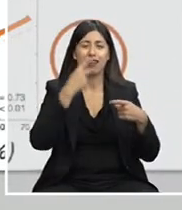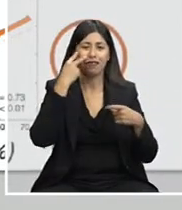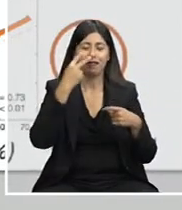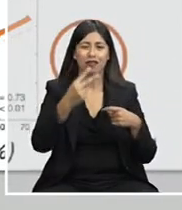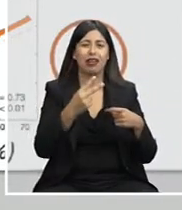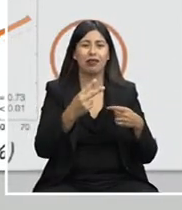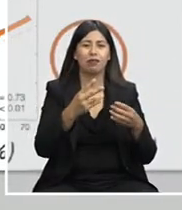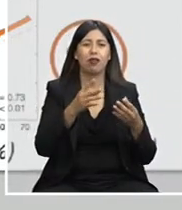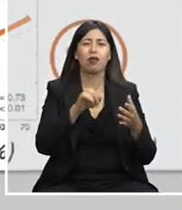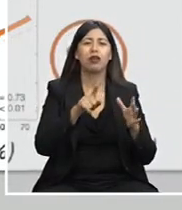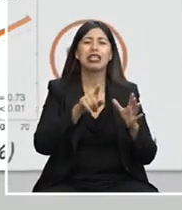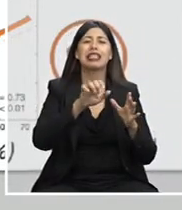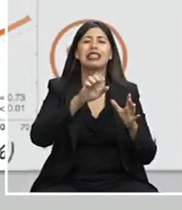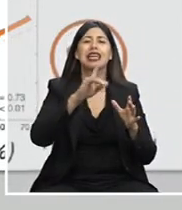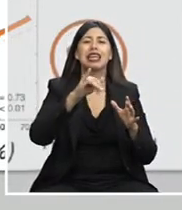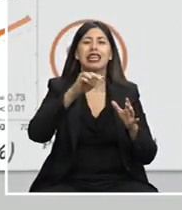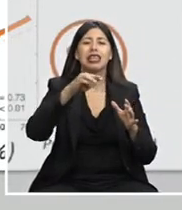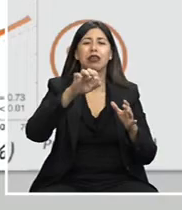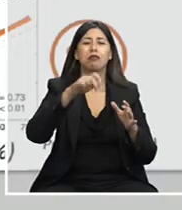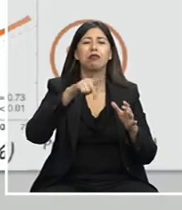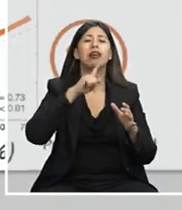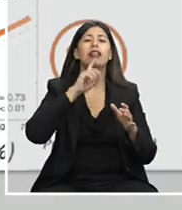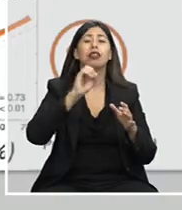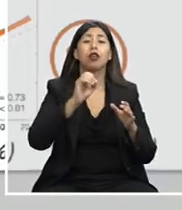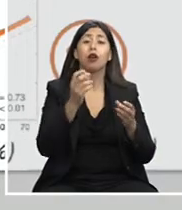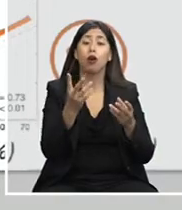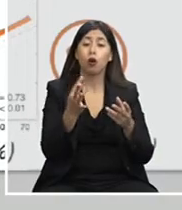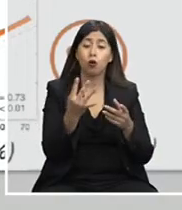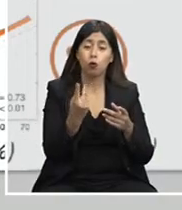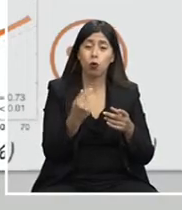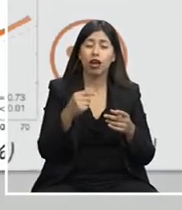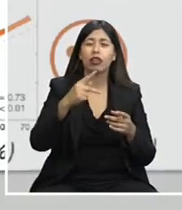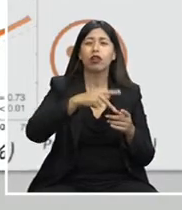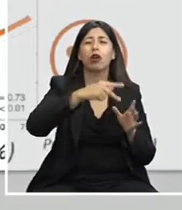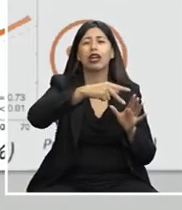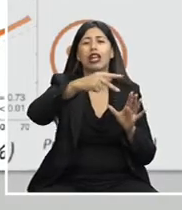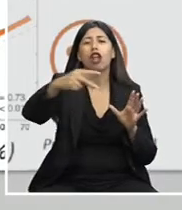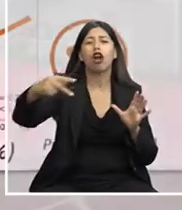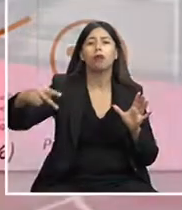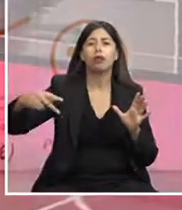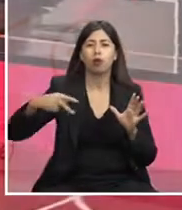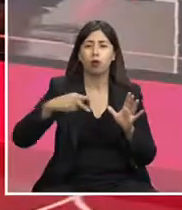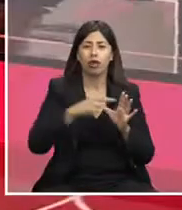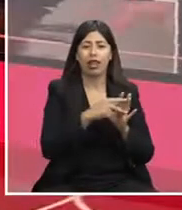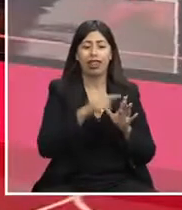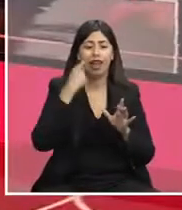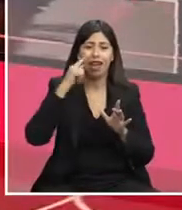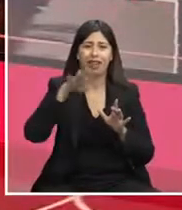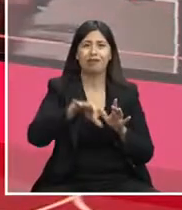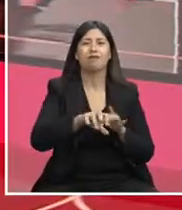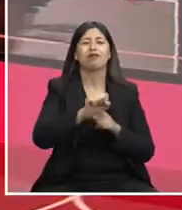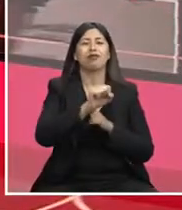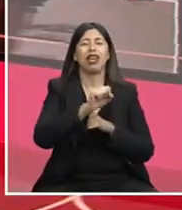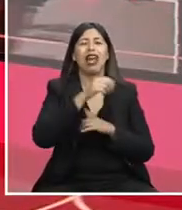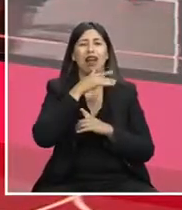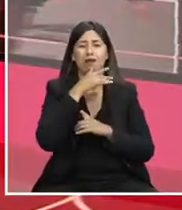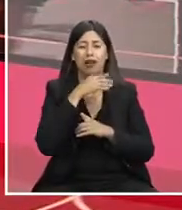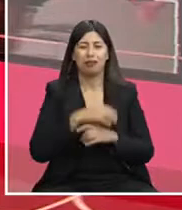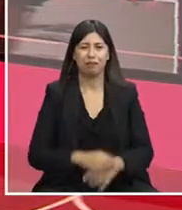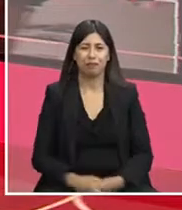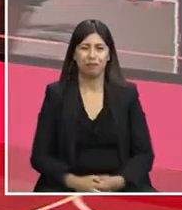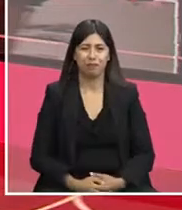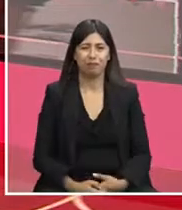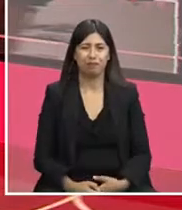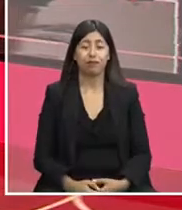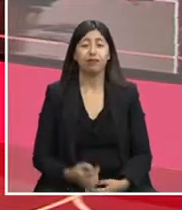of the catchment on the long side here. And what you can very clearly see is if you reduce the glacier cover in